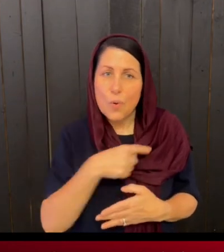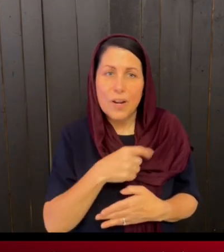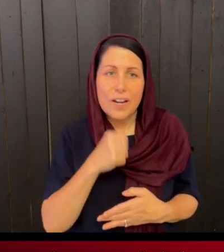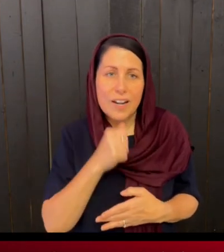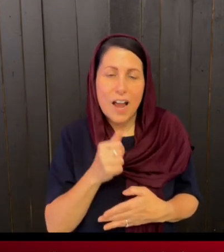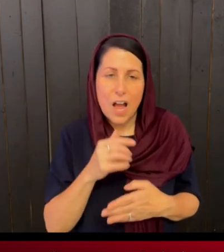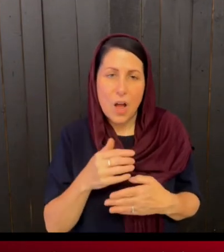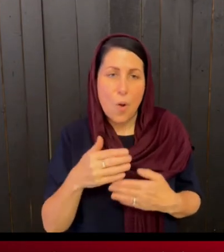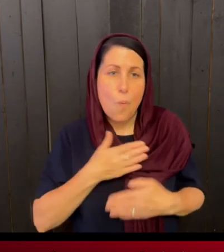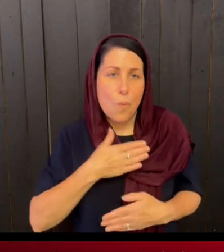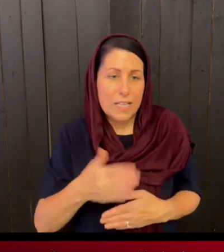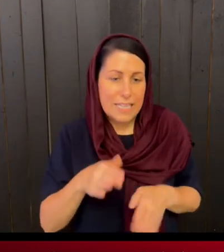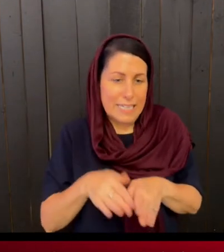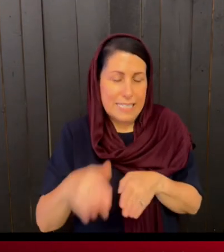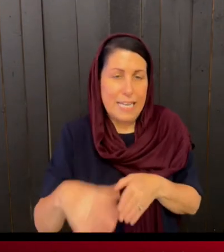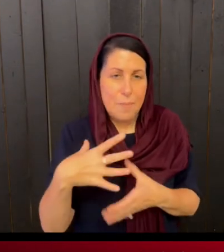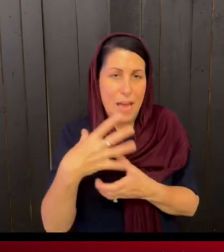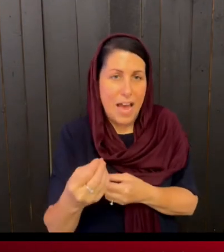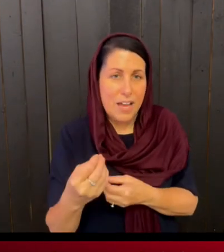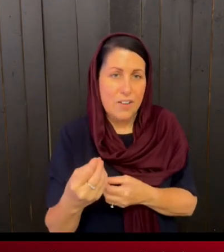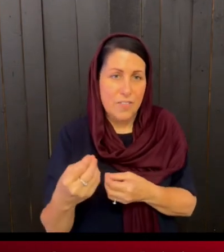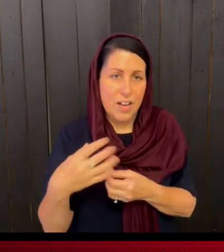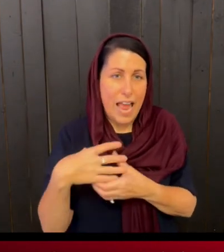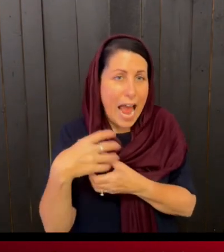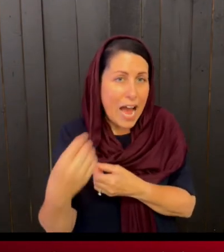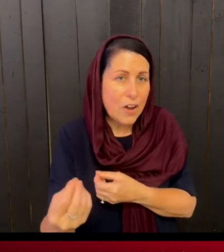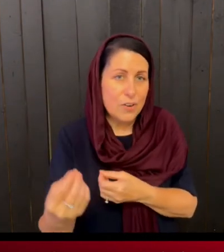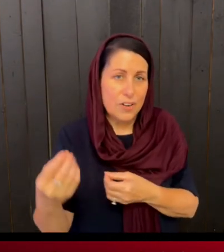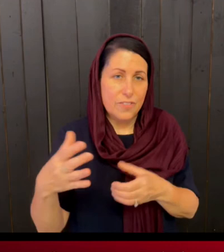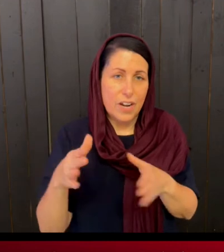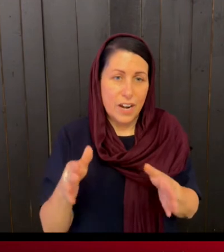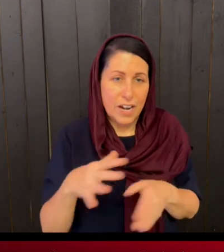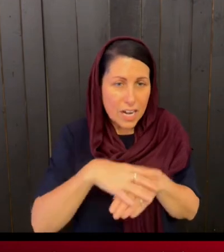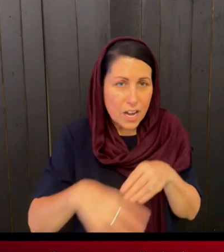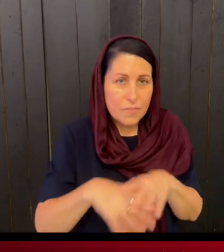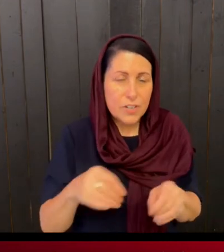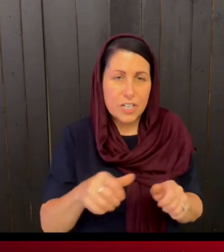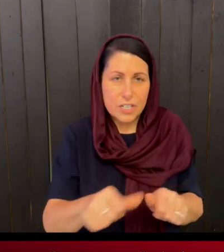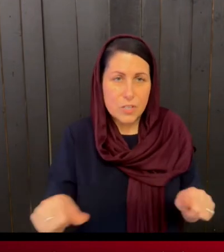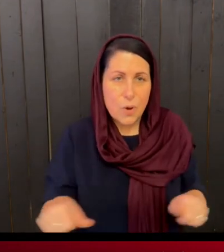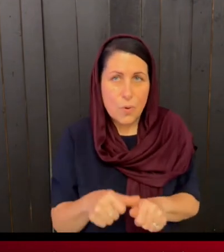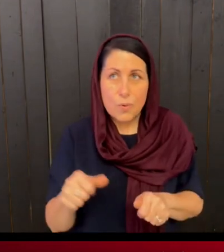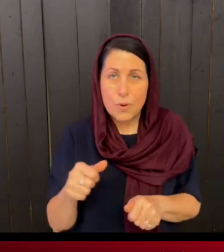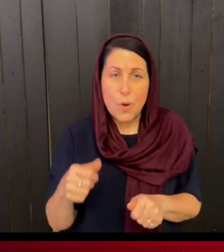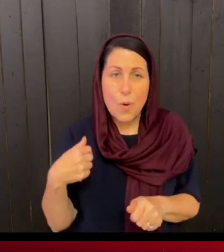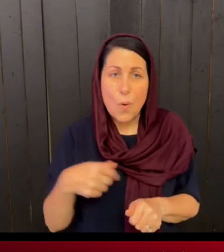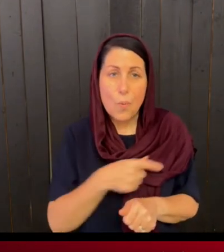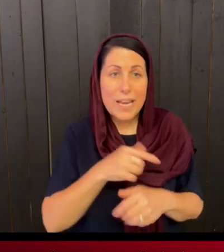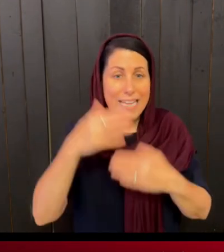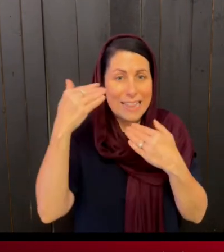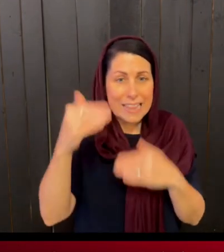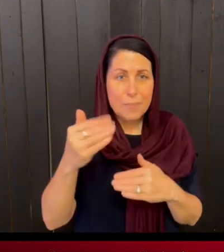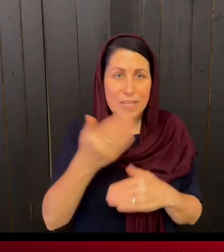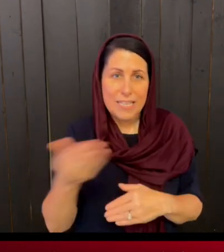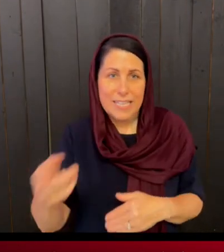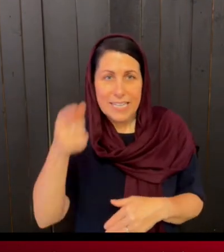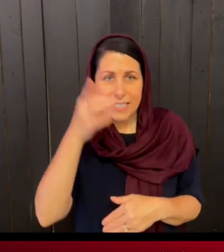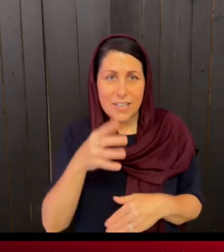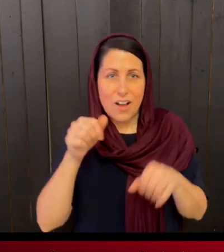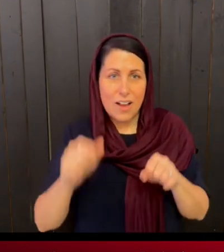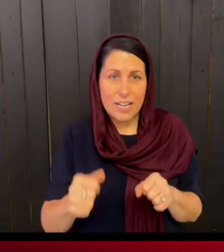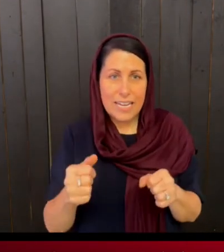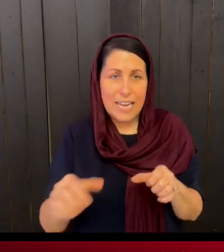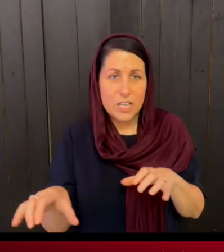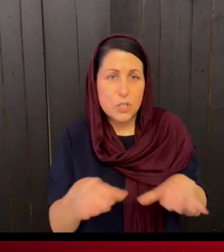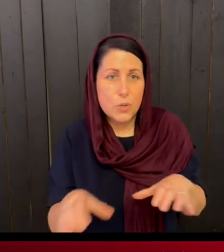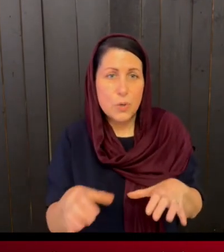limit what God can and will do with us. But some of those things is not bringing the empty vessel and not being obedient to him.